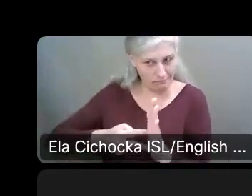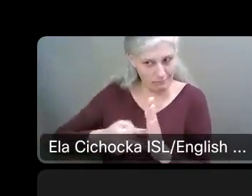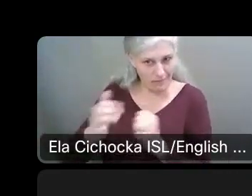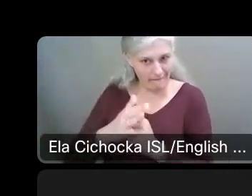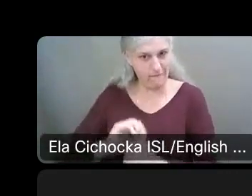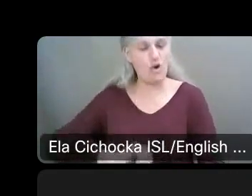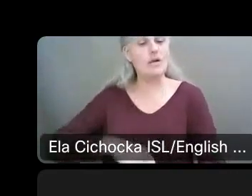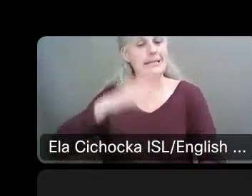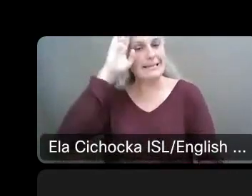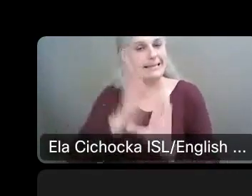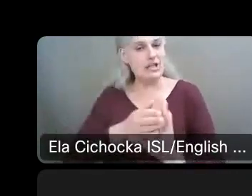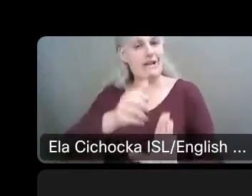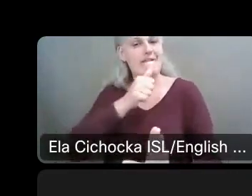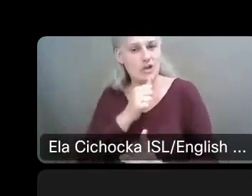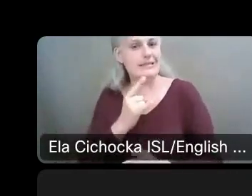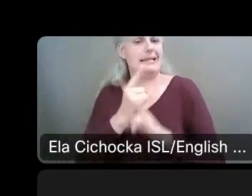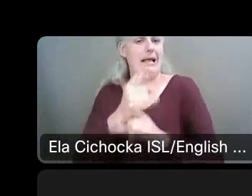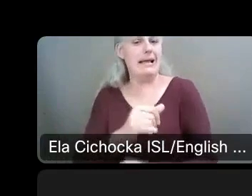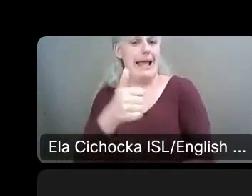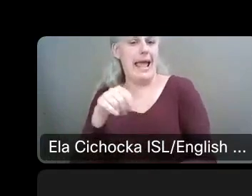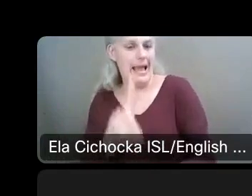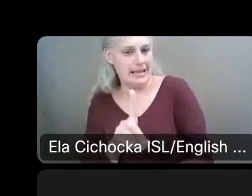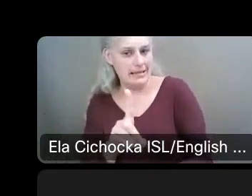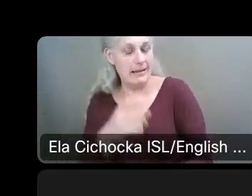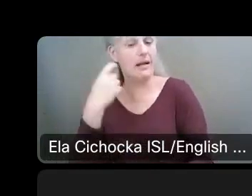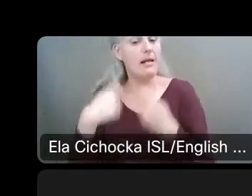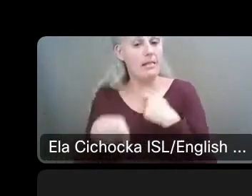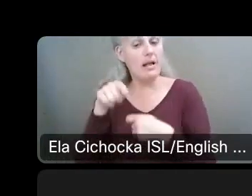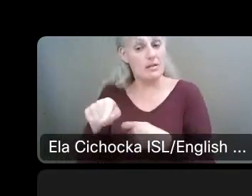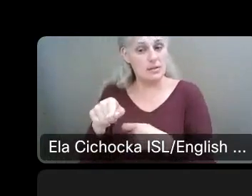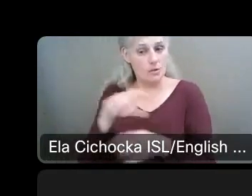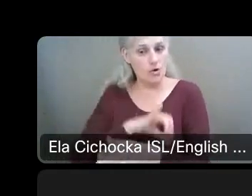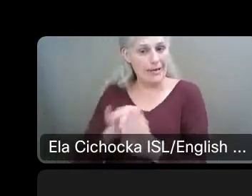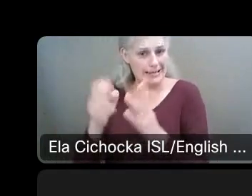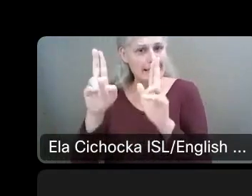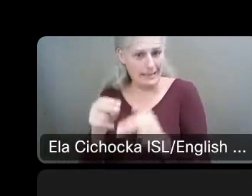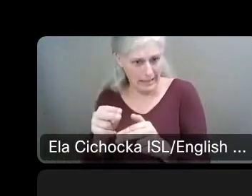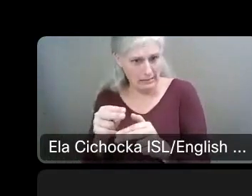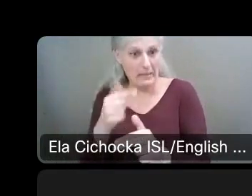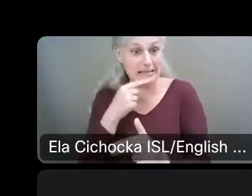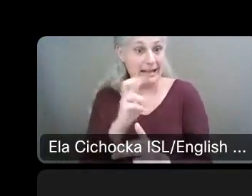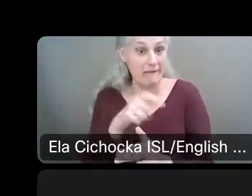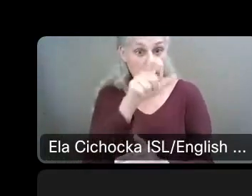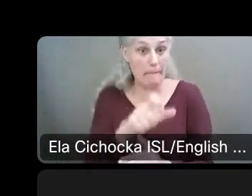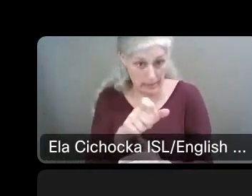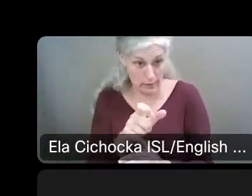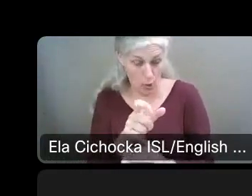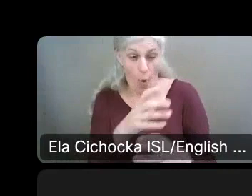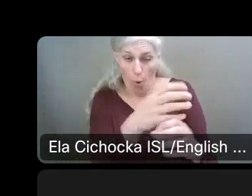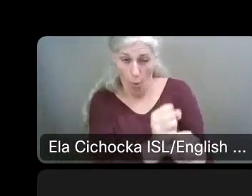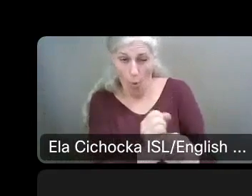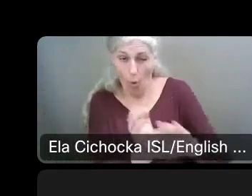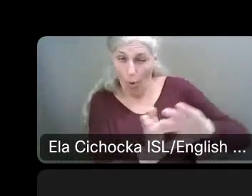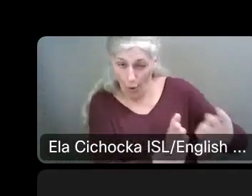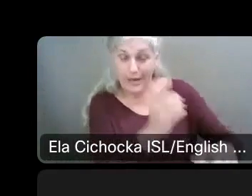first aid. That is, after an incident, be able to take the second victim off shift and make sure that they can recover to a level